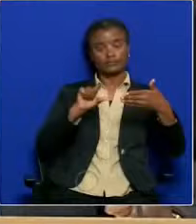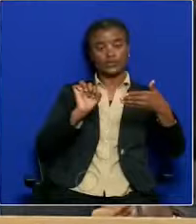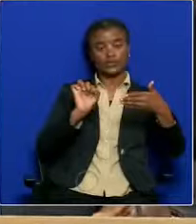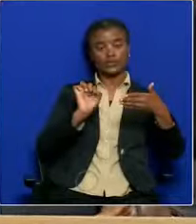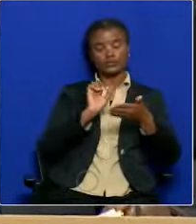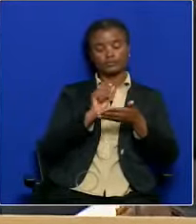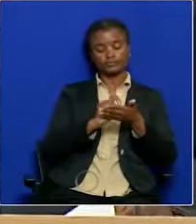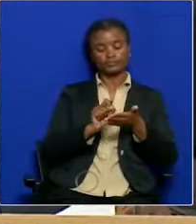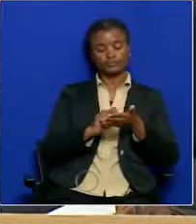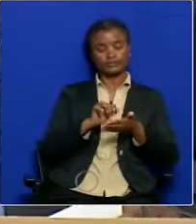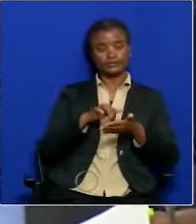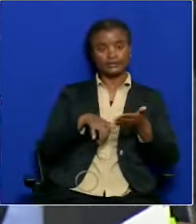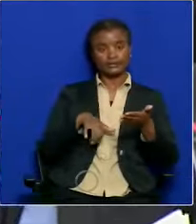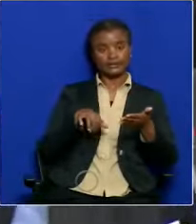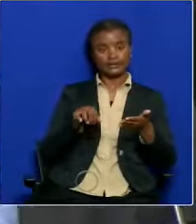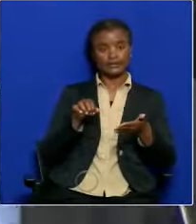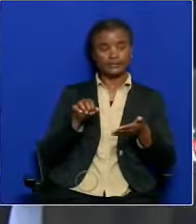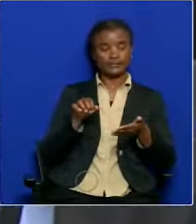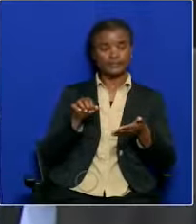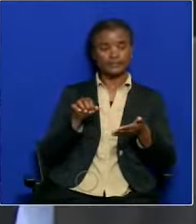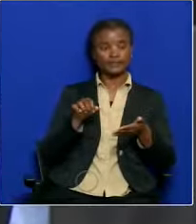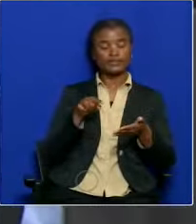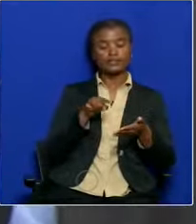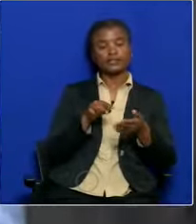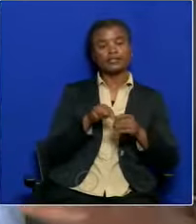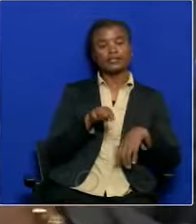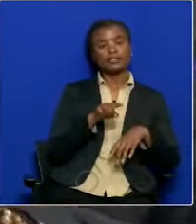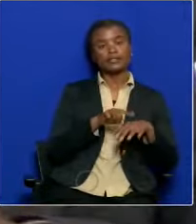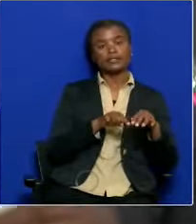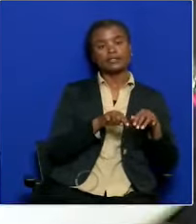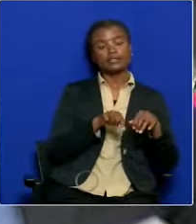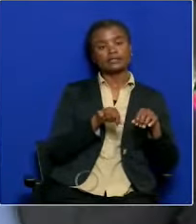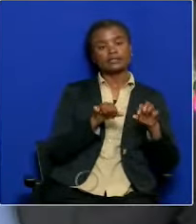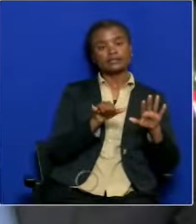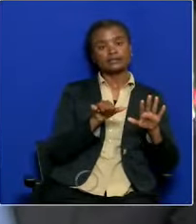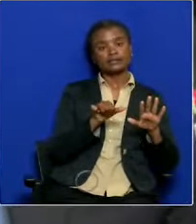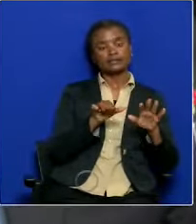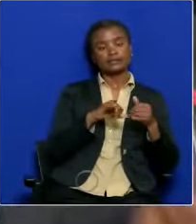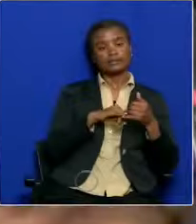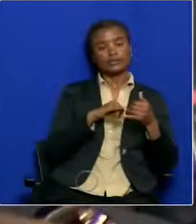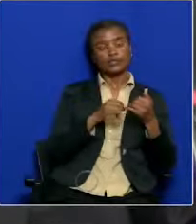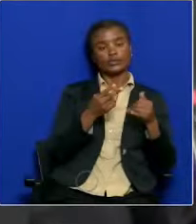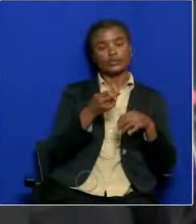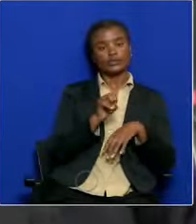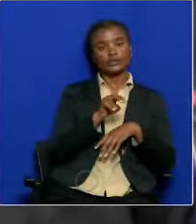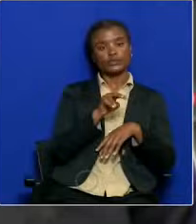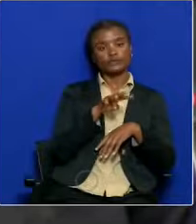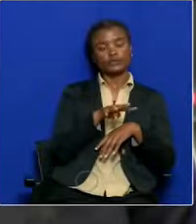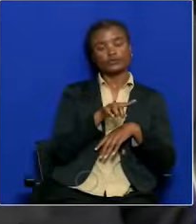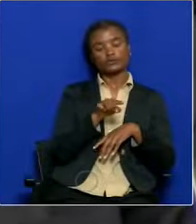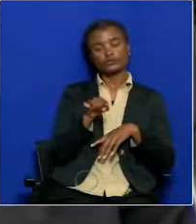covers the period 6 September 2024 to 5 October 2024. You see that?